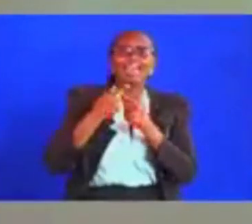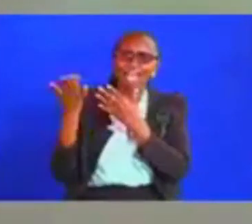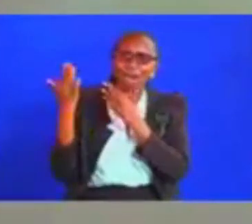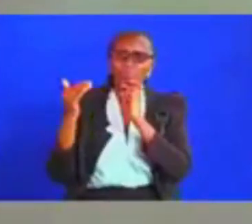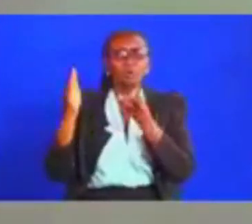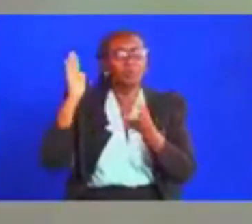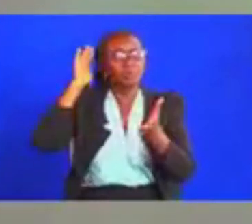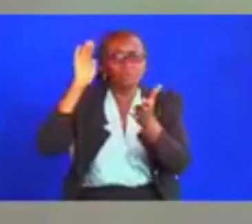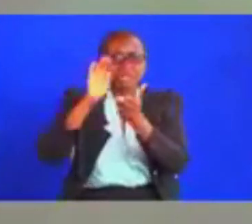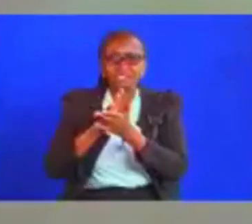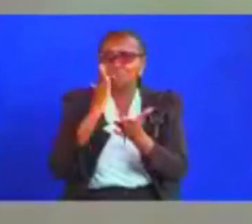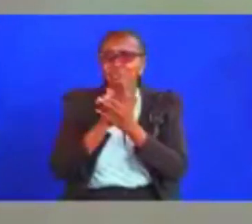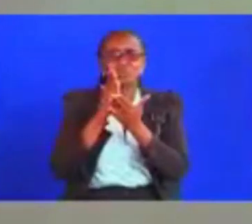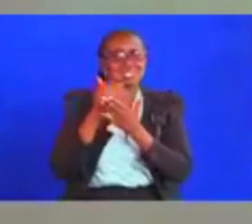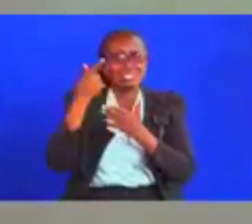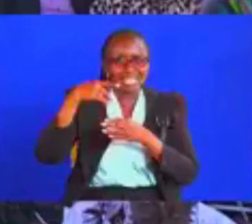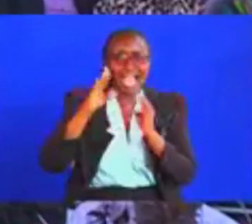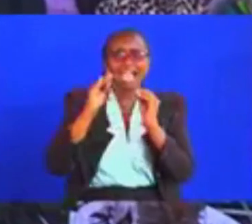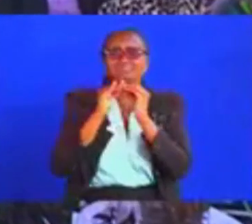that she's really met Jesus.